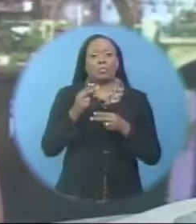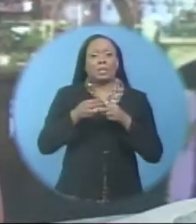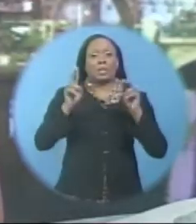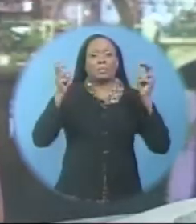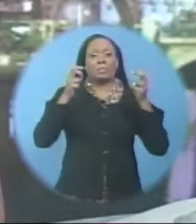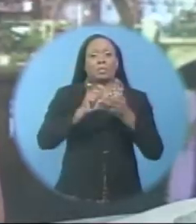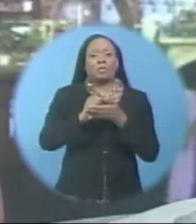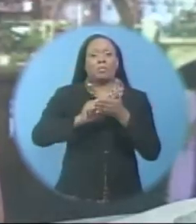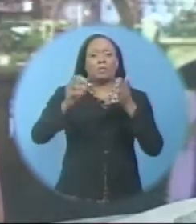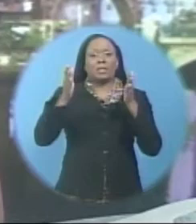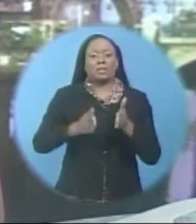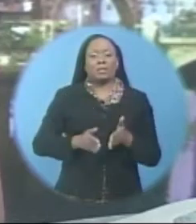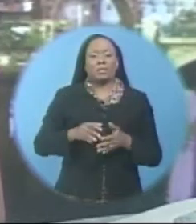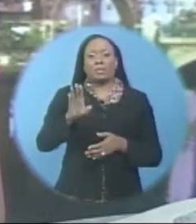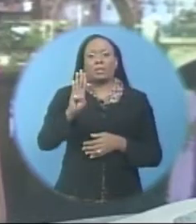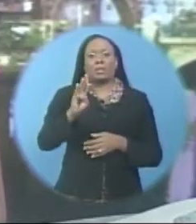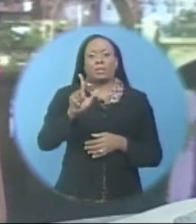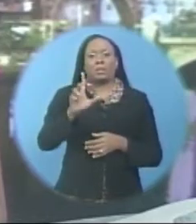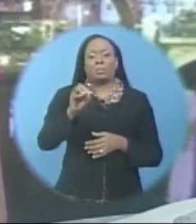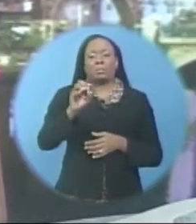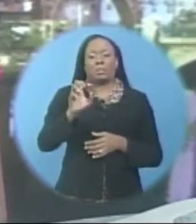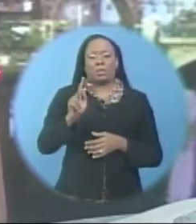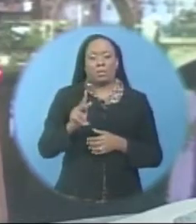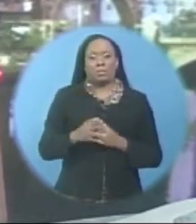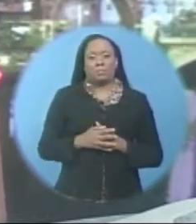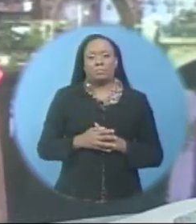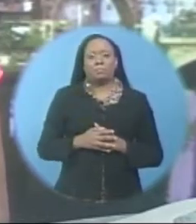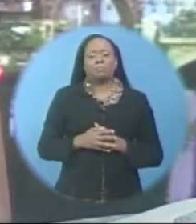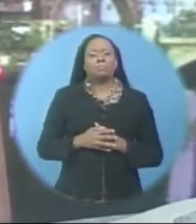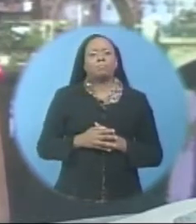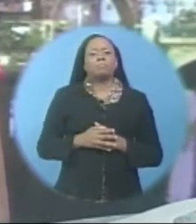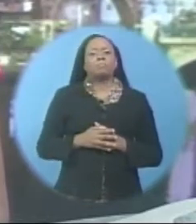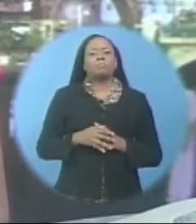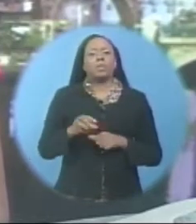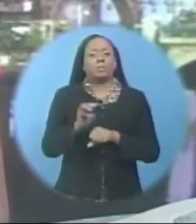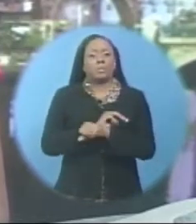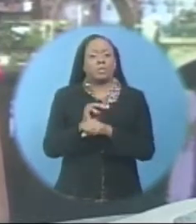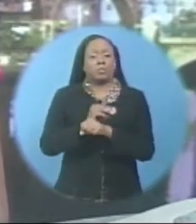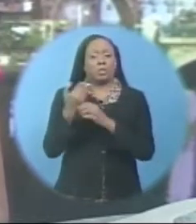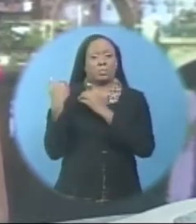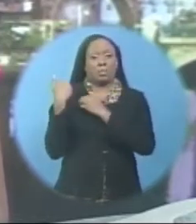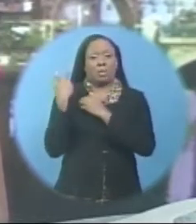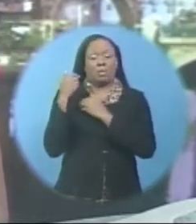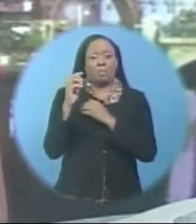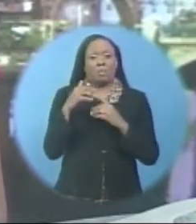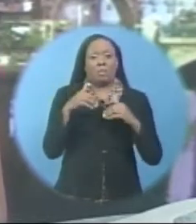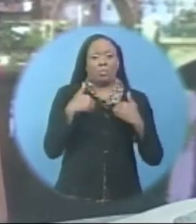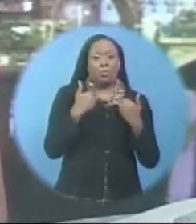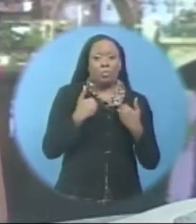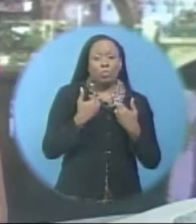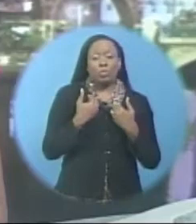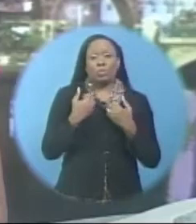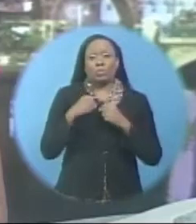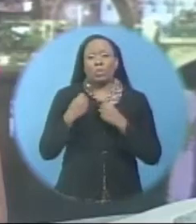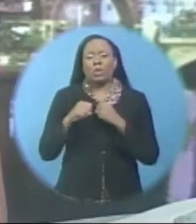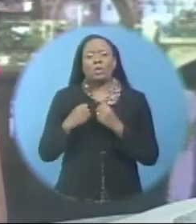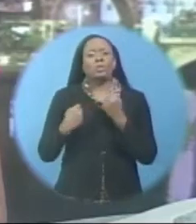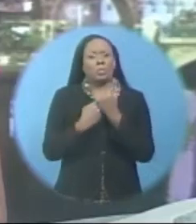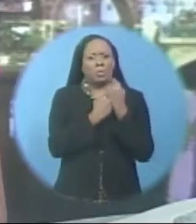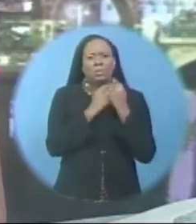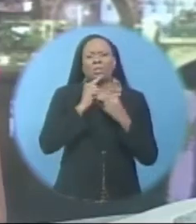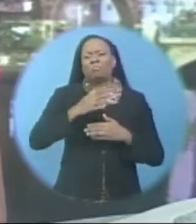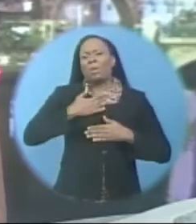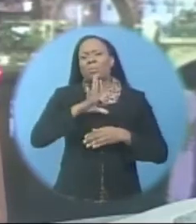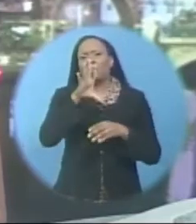Writer's Block has also received the support of the Youth and Culture Ministry. Director of Youth Affairs, Cleviston Hunt, says they are pleased